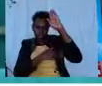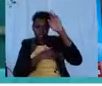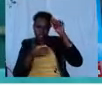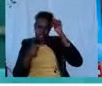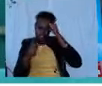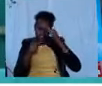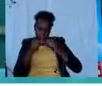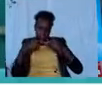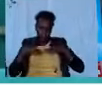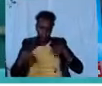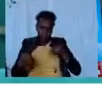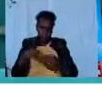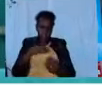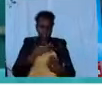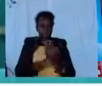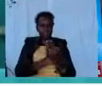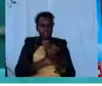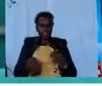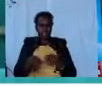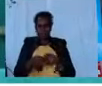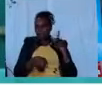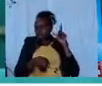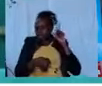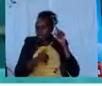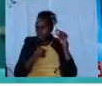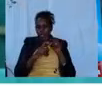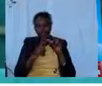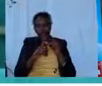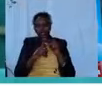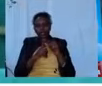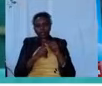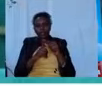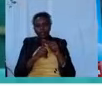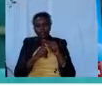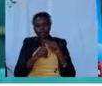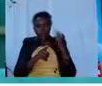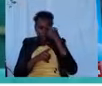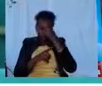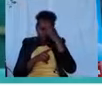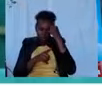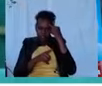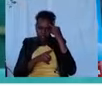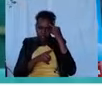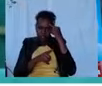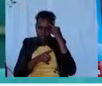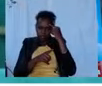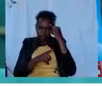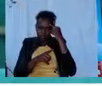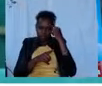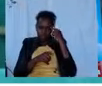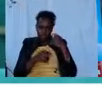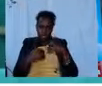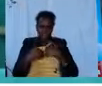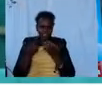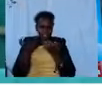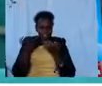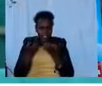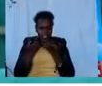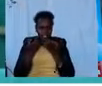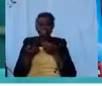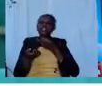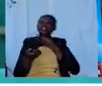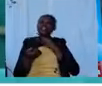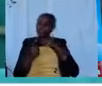your people this morning even as they listen to your word. Because their hearts are thirsting for you. They are thirsting for